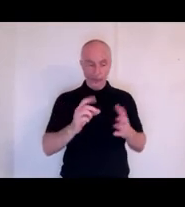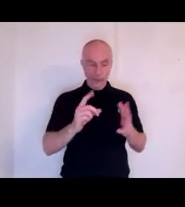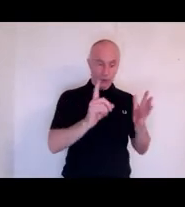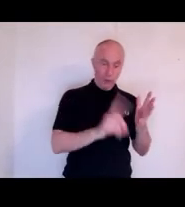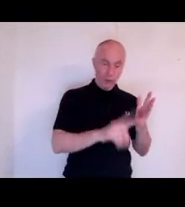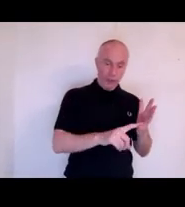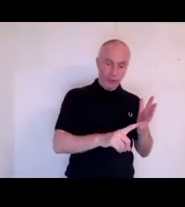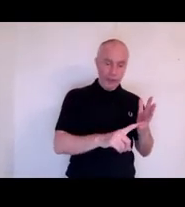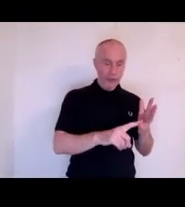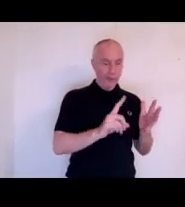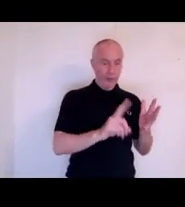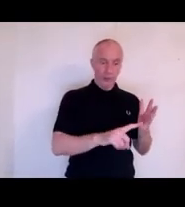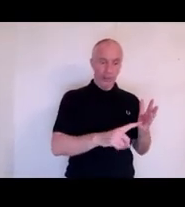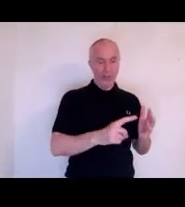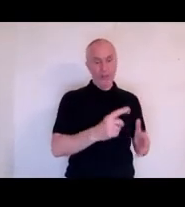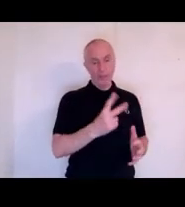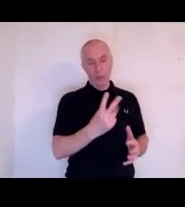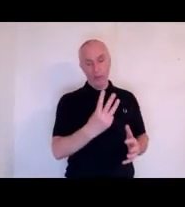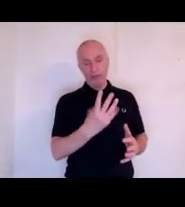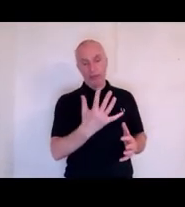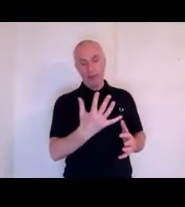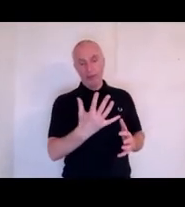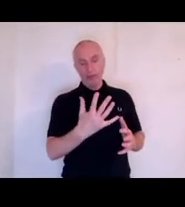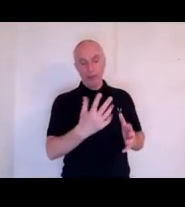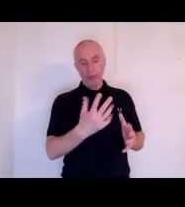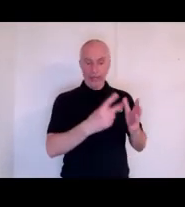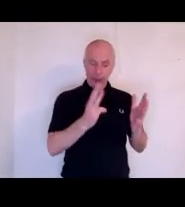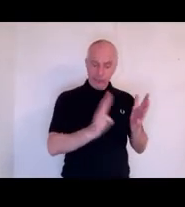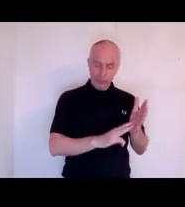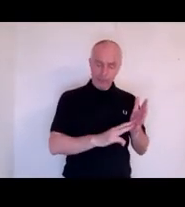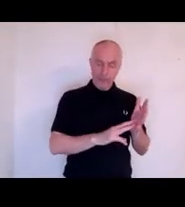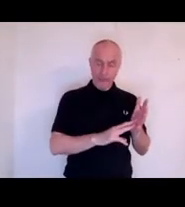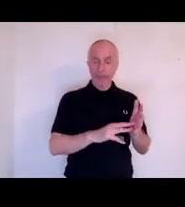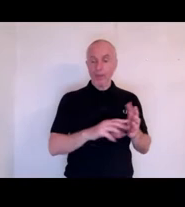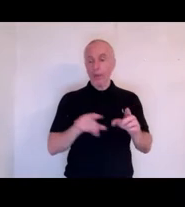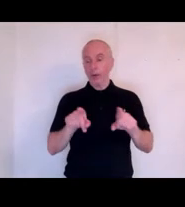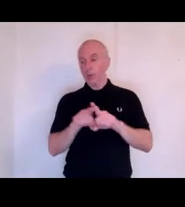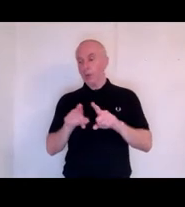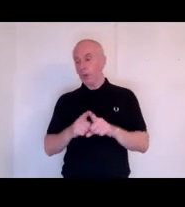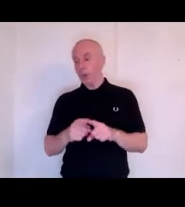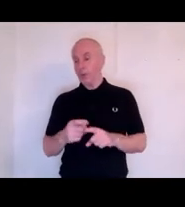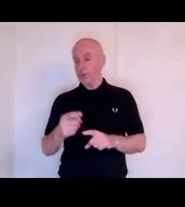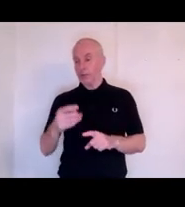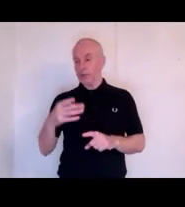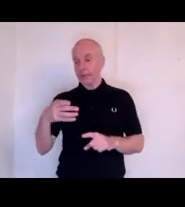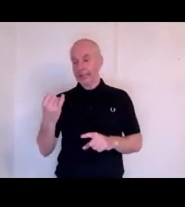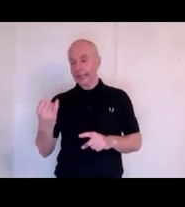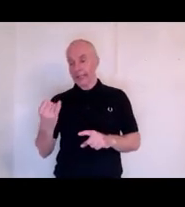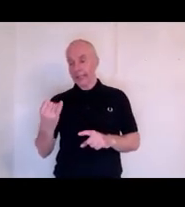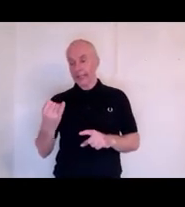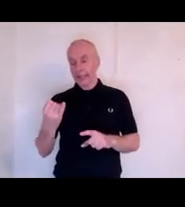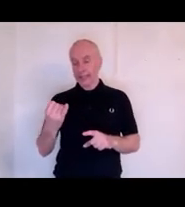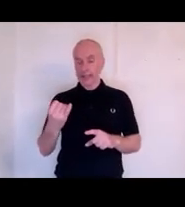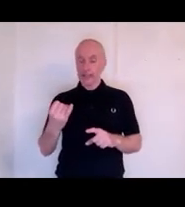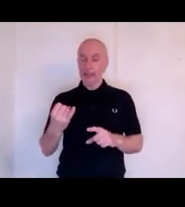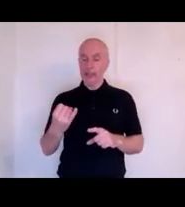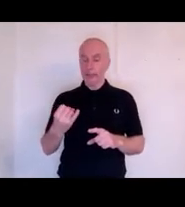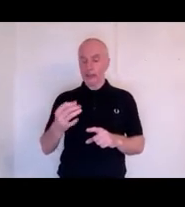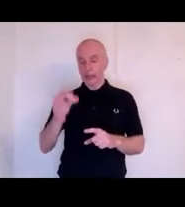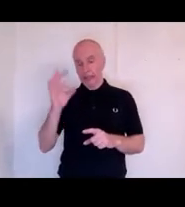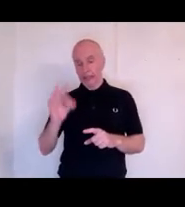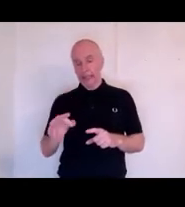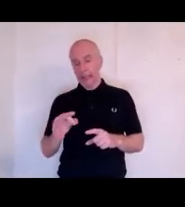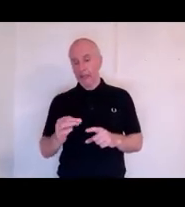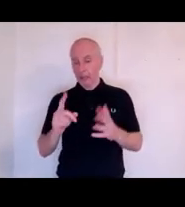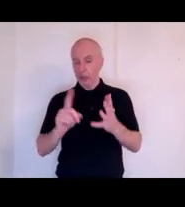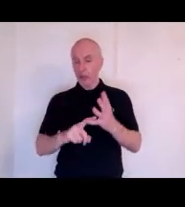-235 atoms. But it also means we have 96% uranium-238 atoms. We've got lots